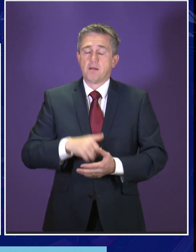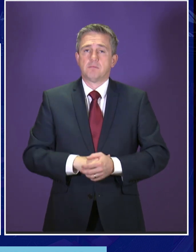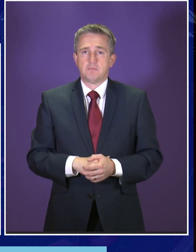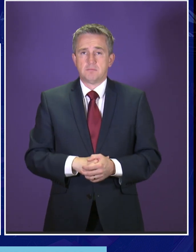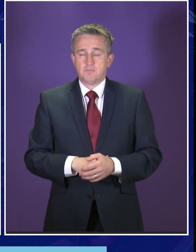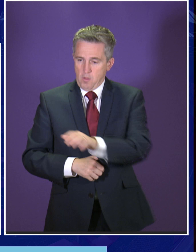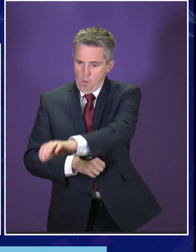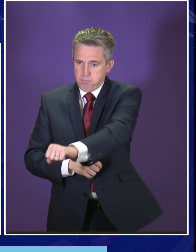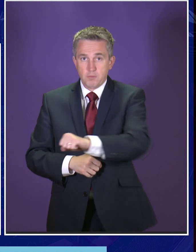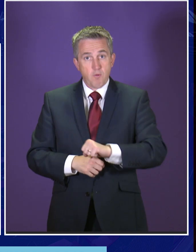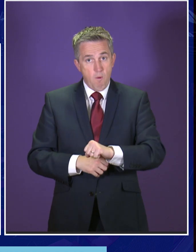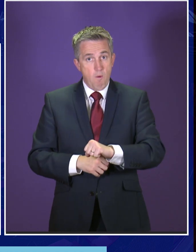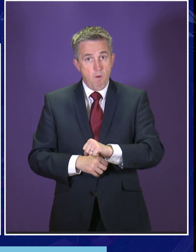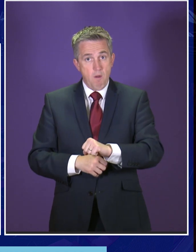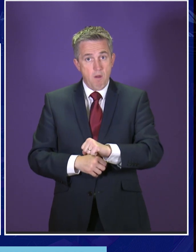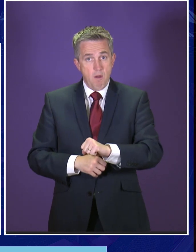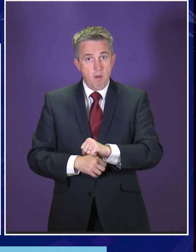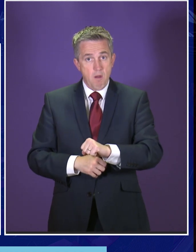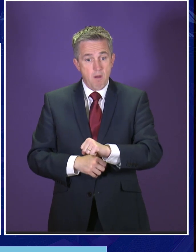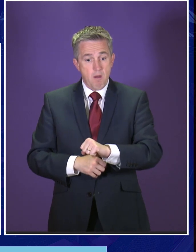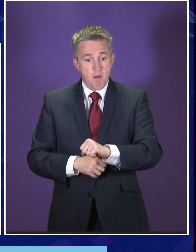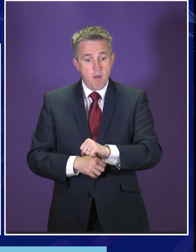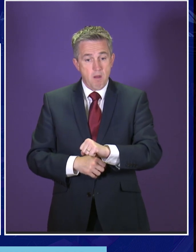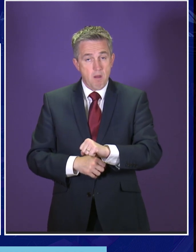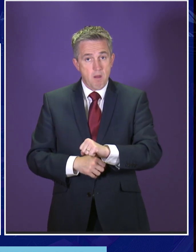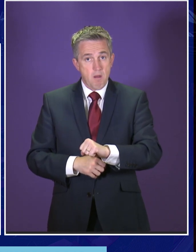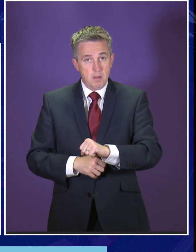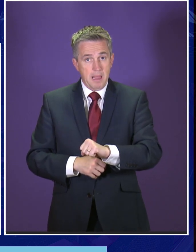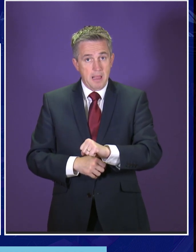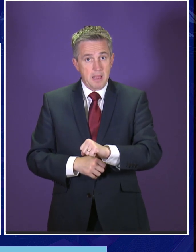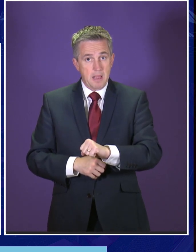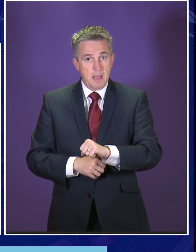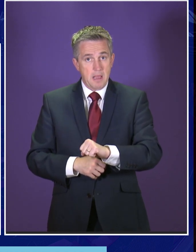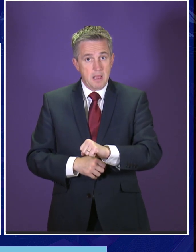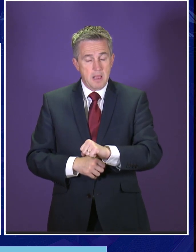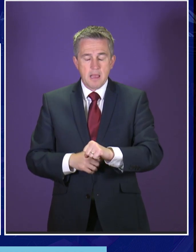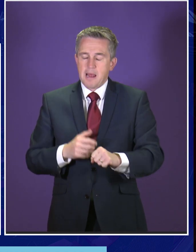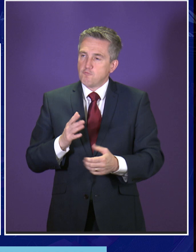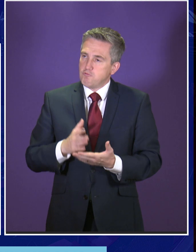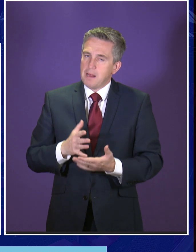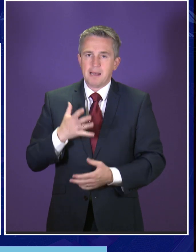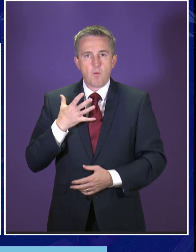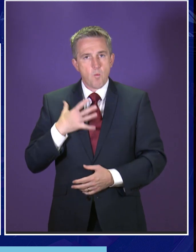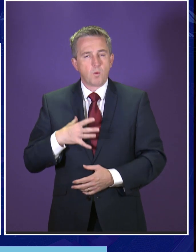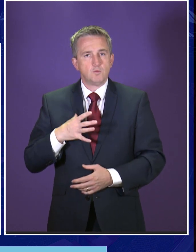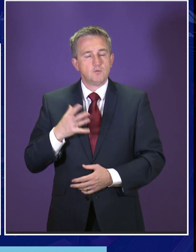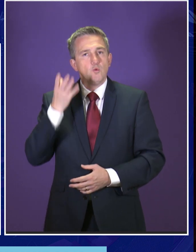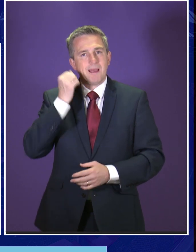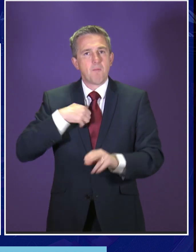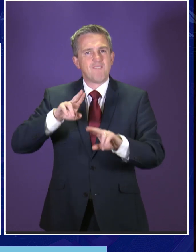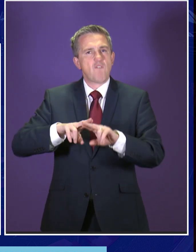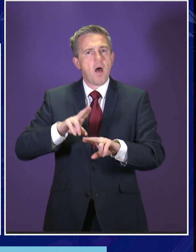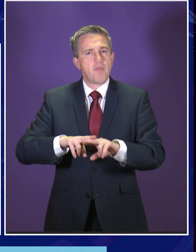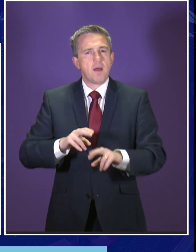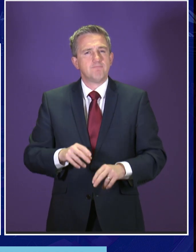I opened the door, and it was the first time in my life that I needed to hear my father's voice. I don't